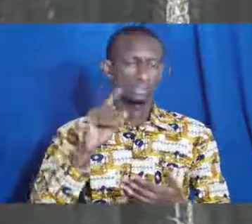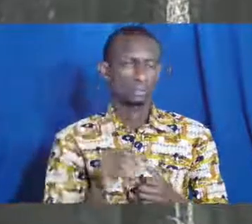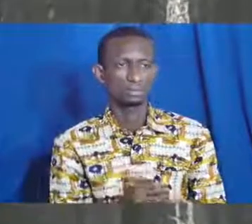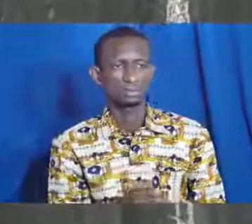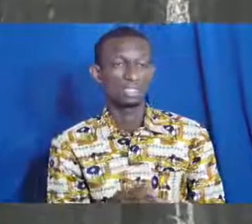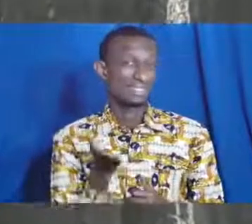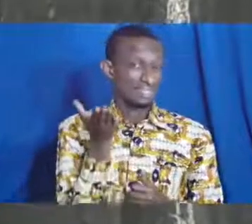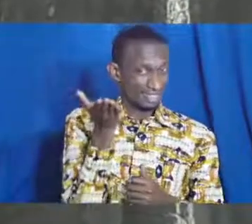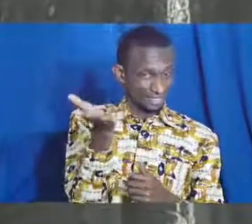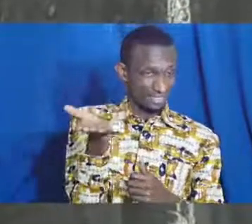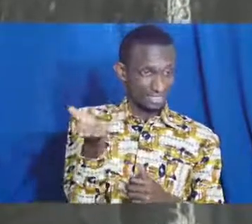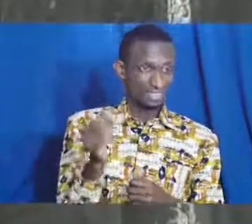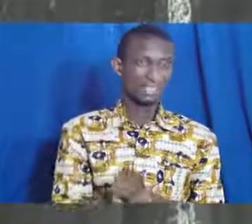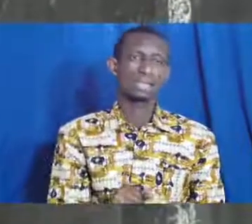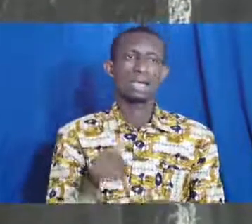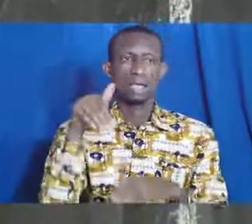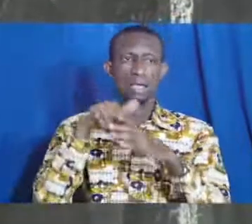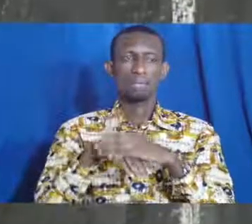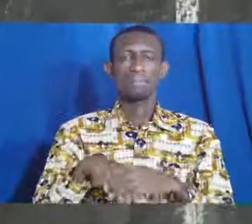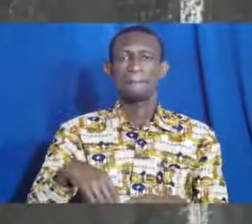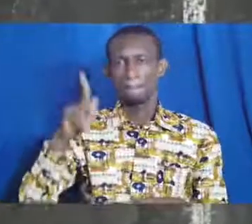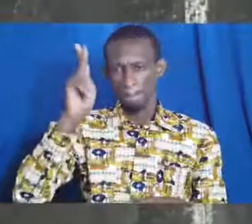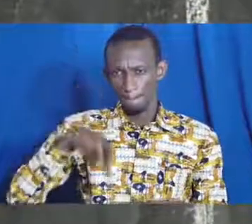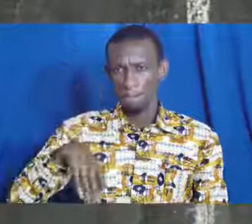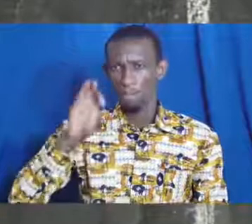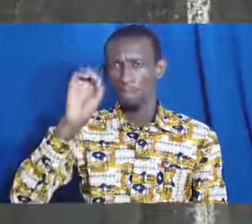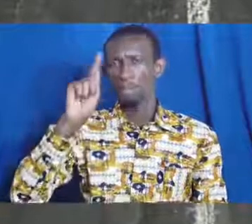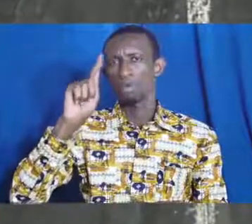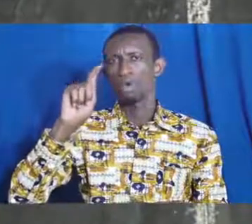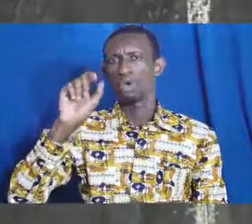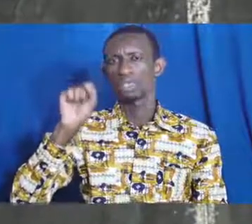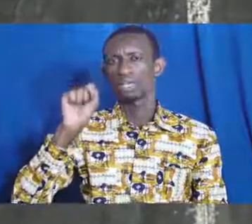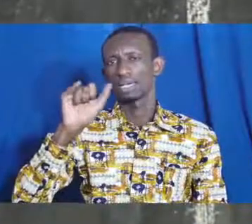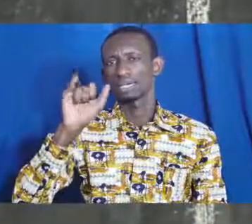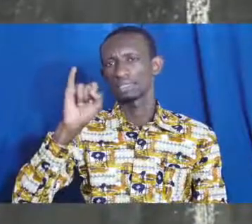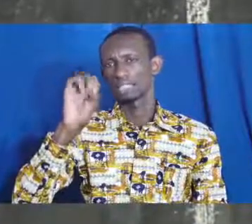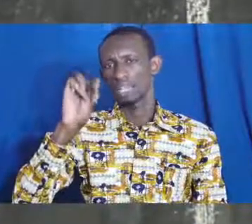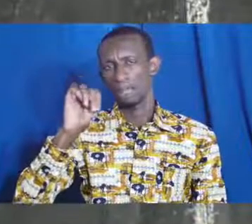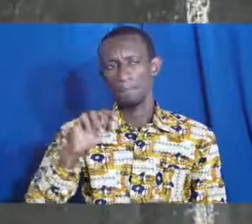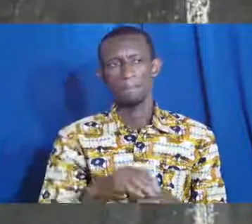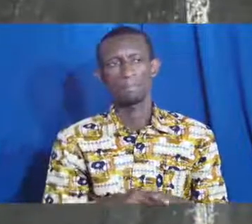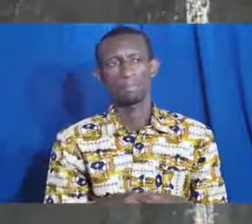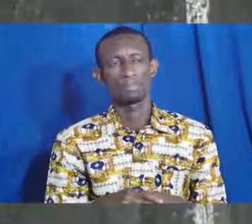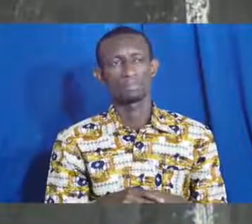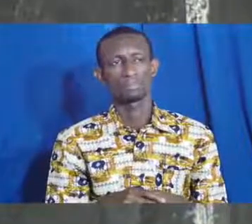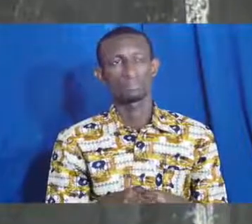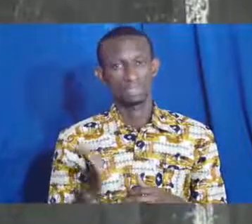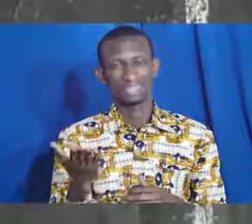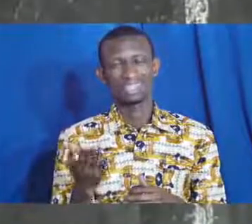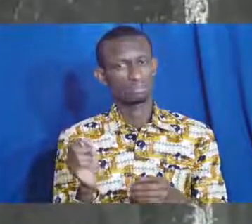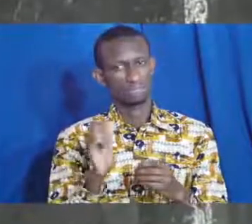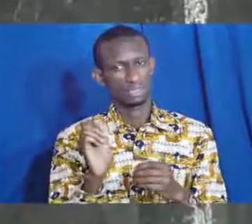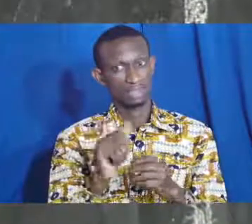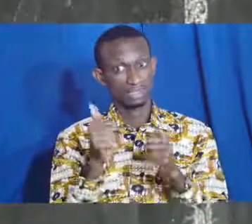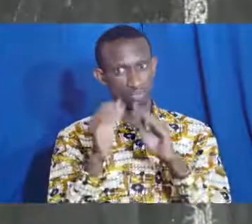is potassium, have sodium. I think I can maybe put it on, make it very